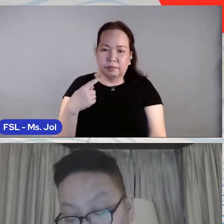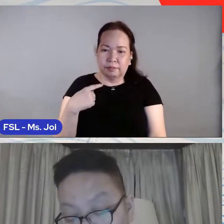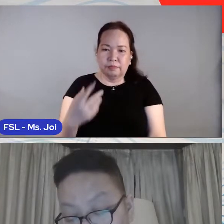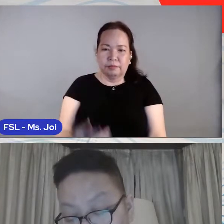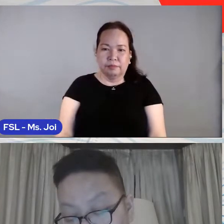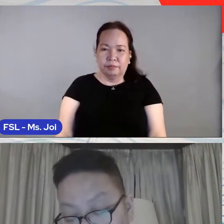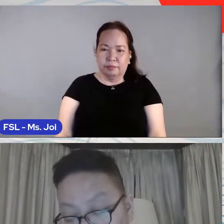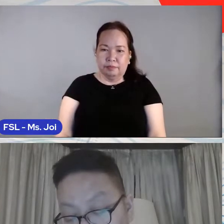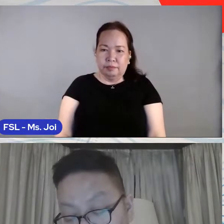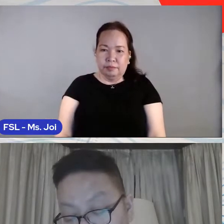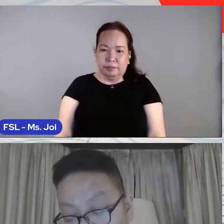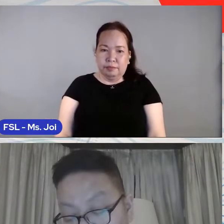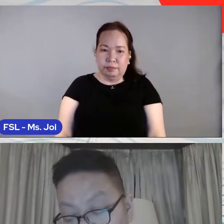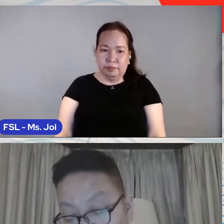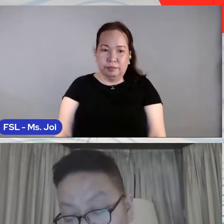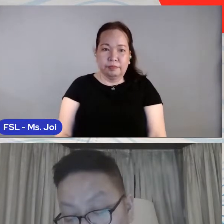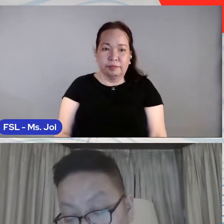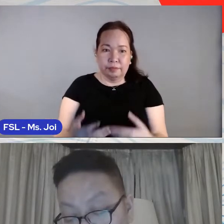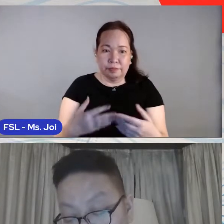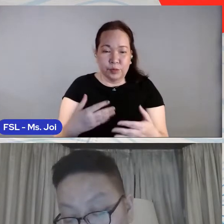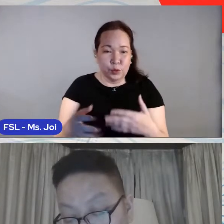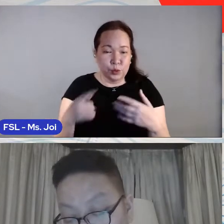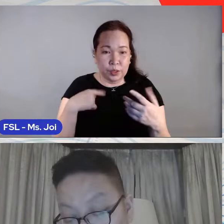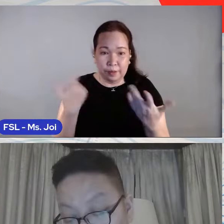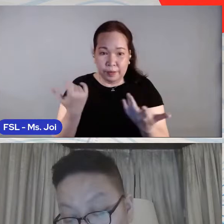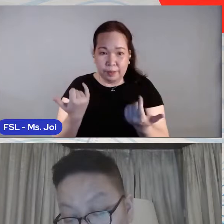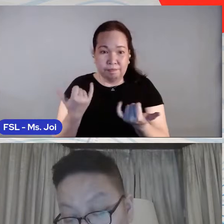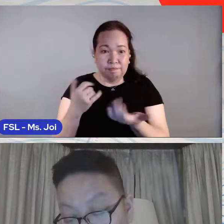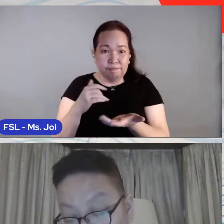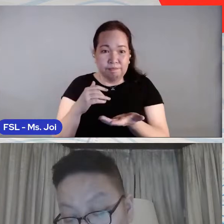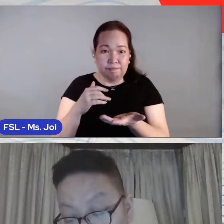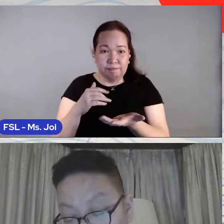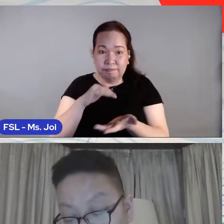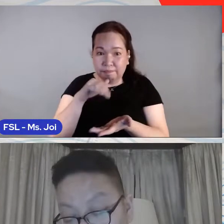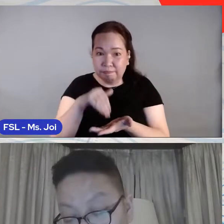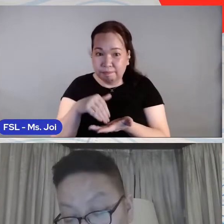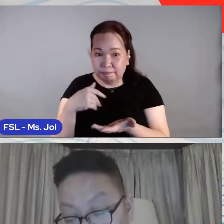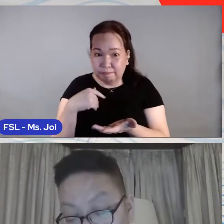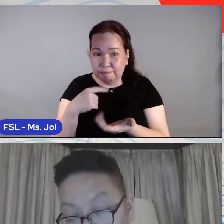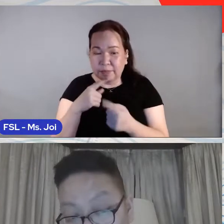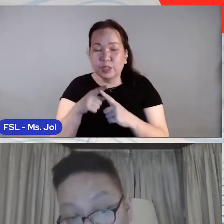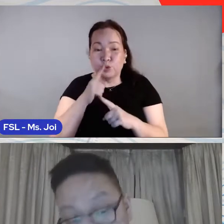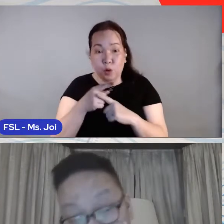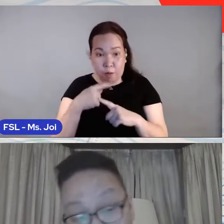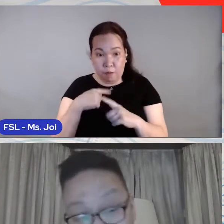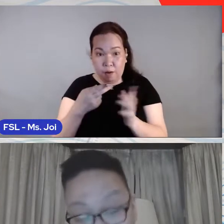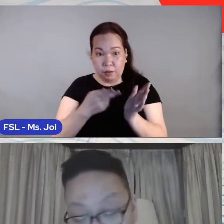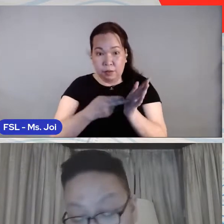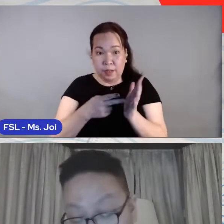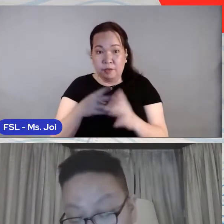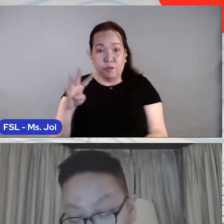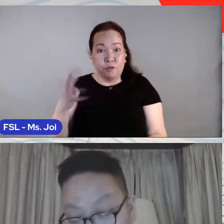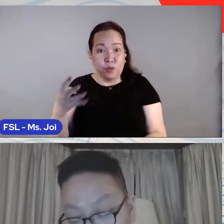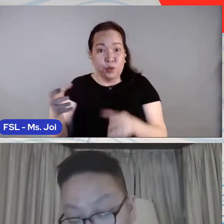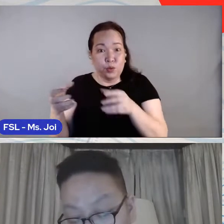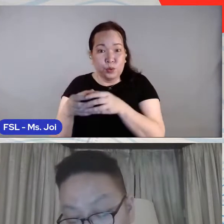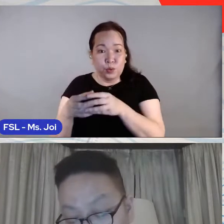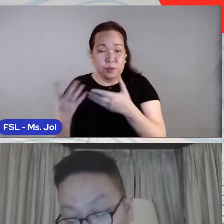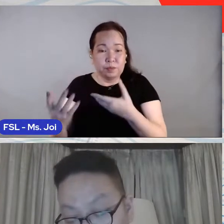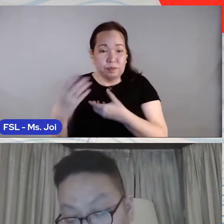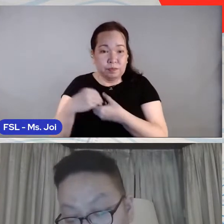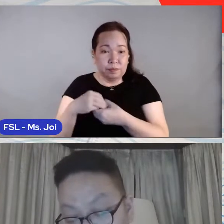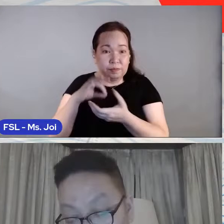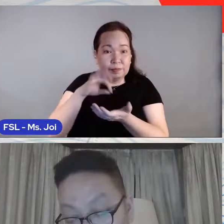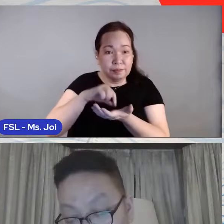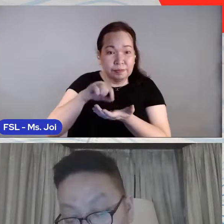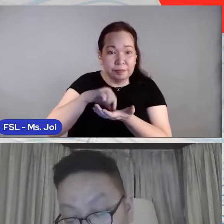we're in the middle of it, nisip ko that there's actually a fourth group of participants dito sa audit. Yan po ay